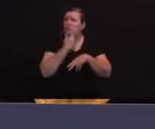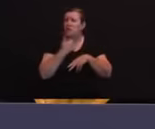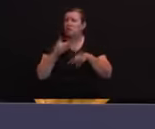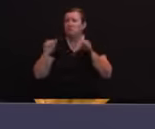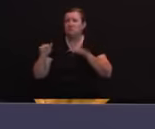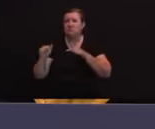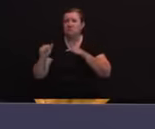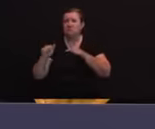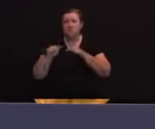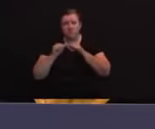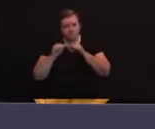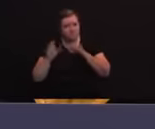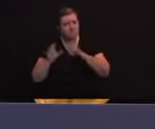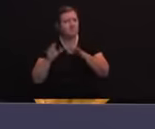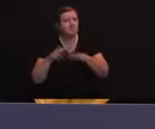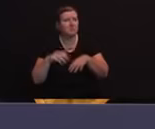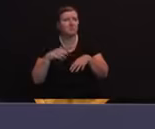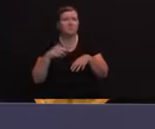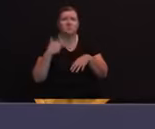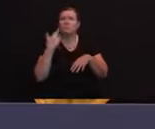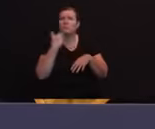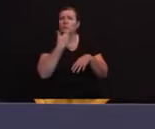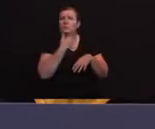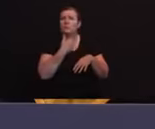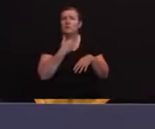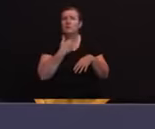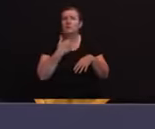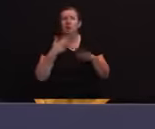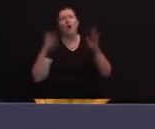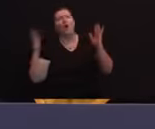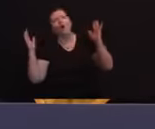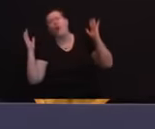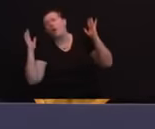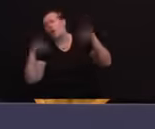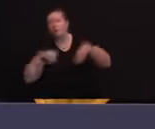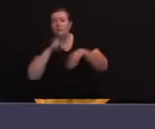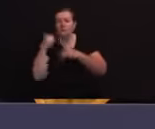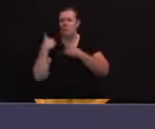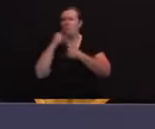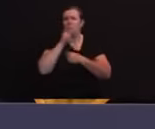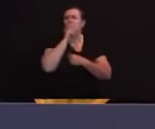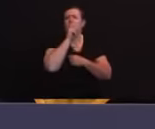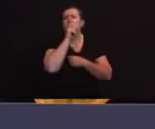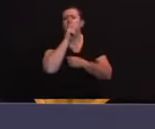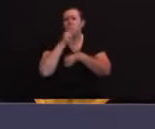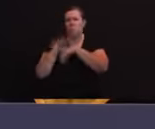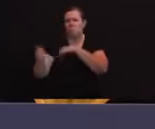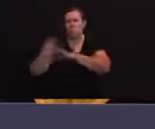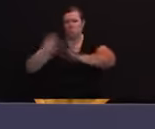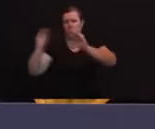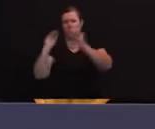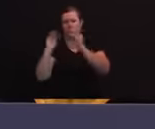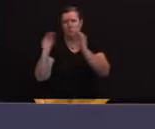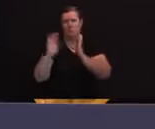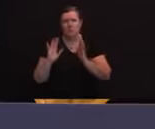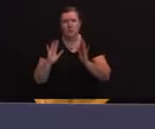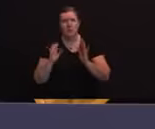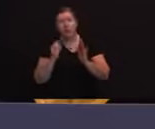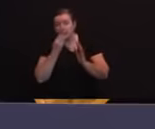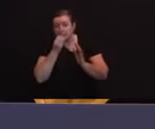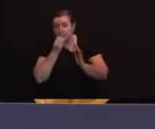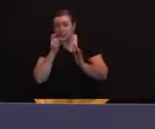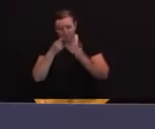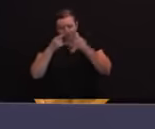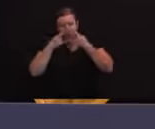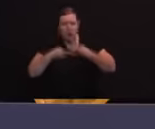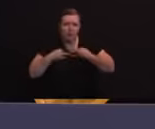restaurant challenge is far less because of irresponsible behavior than it is the very act of what it is to eat. You gotta take your mask off. We were in